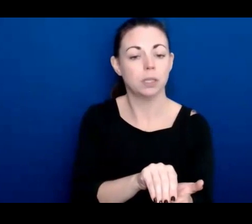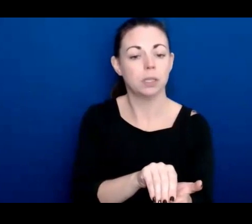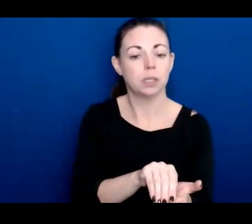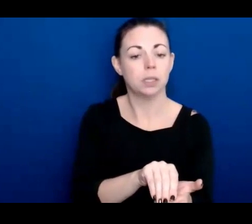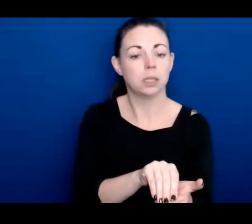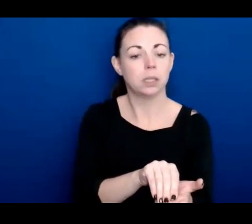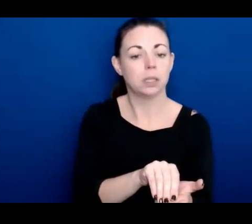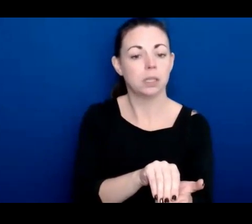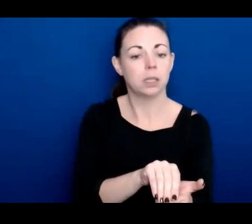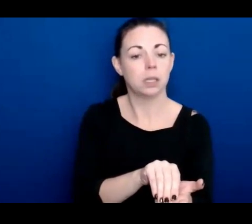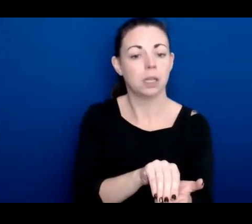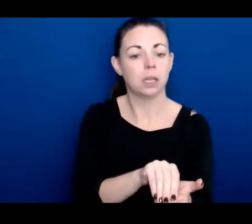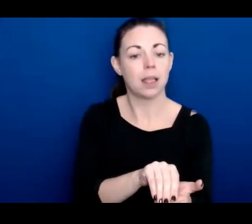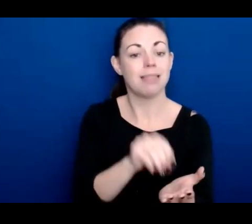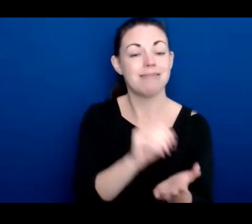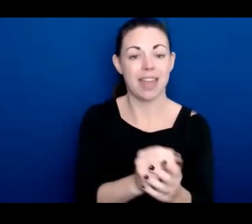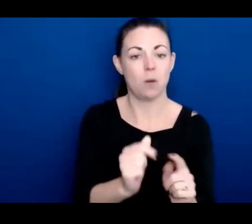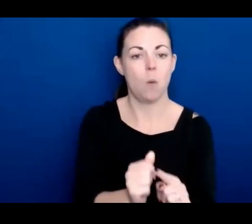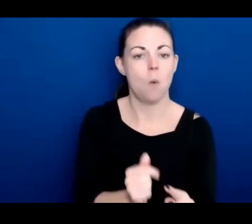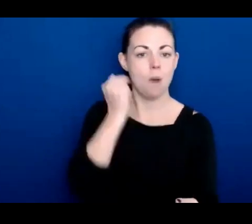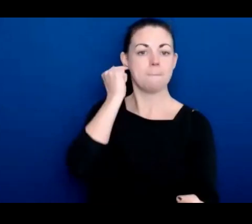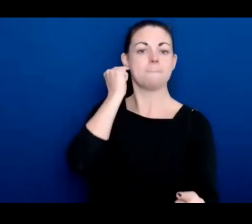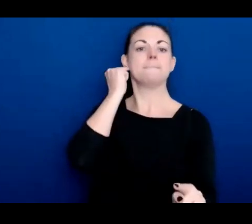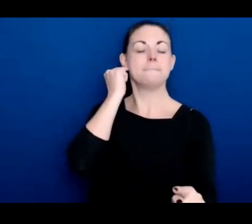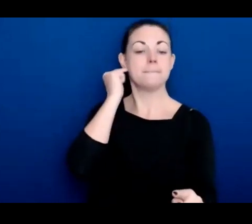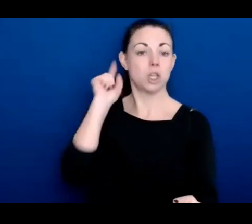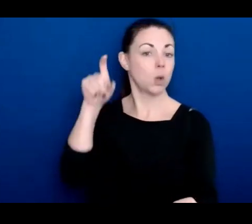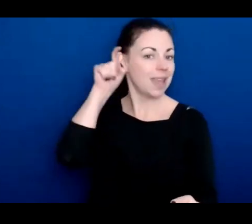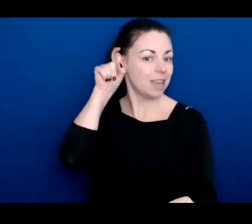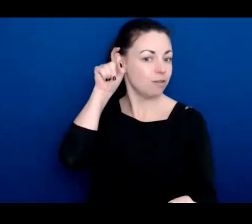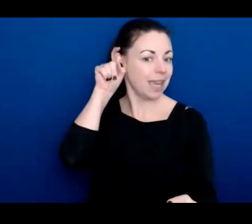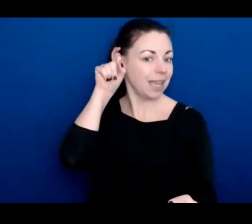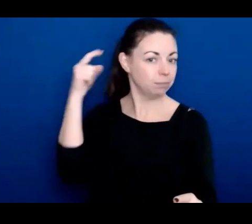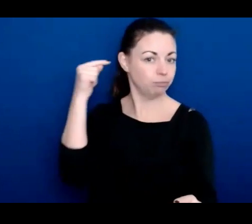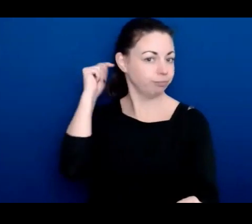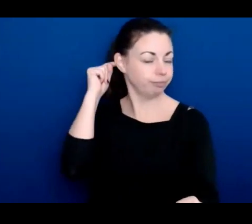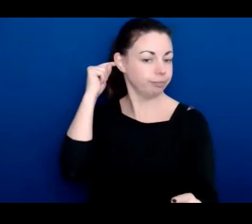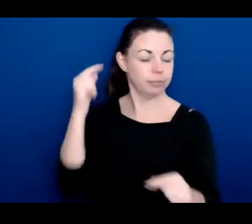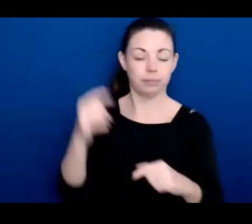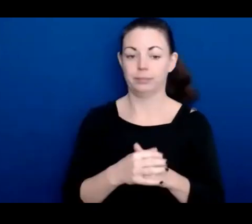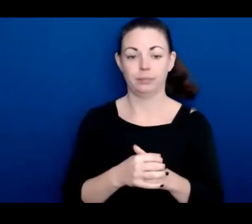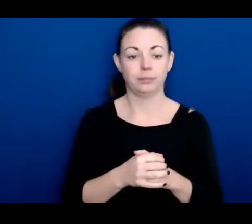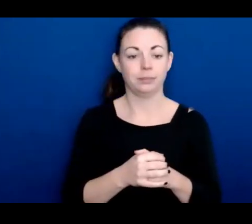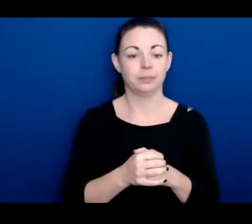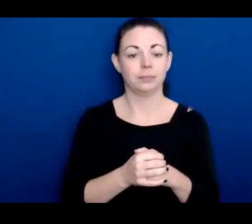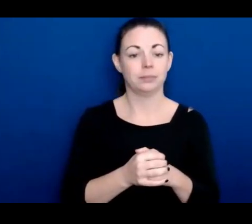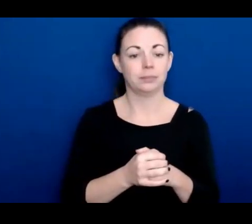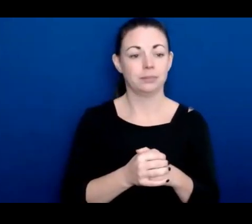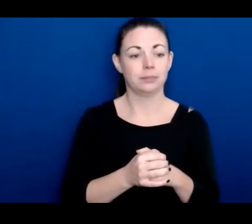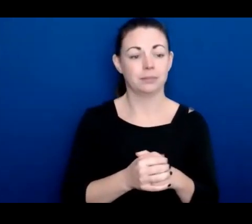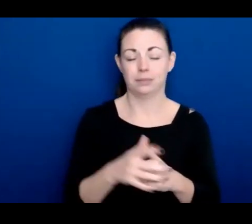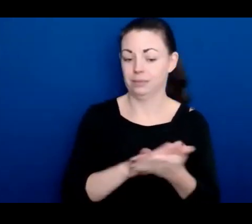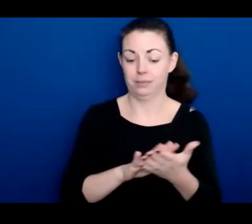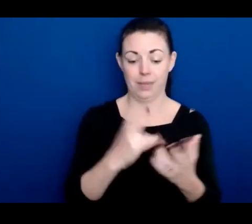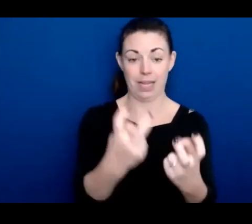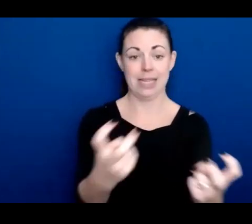via the Roger on, and then wirelessly send it on to straight into the ears. And effectively what it's doing is, if you sat around a table, there's somebody at